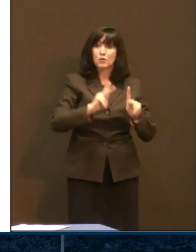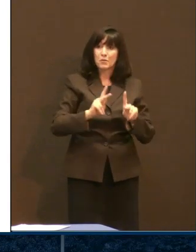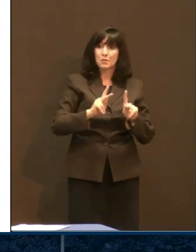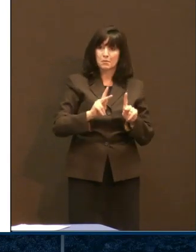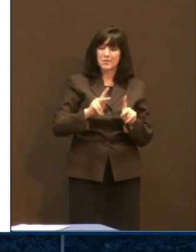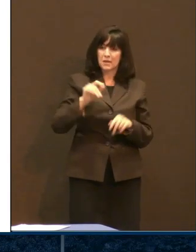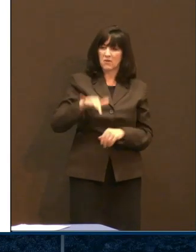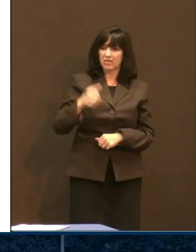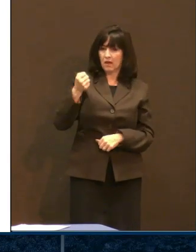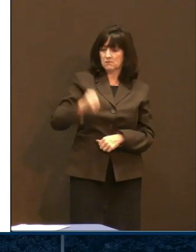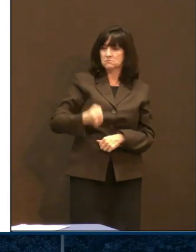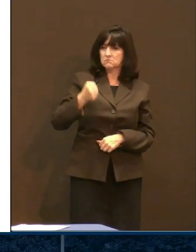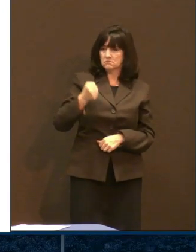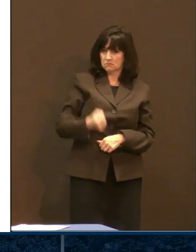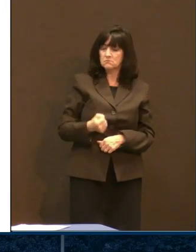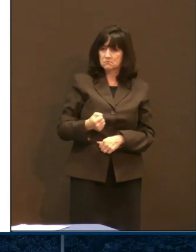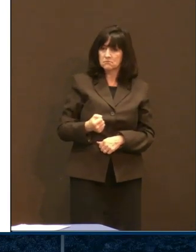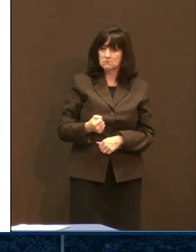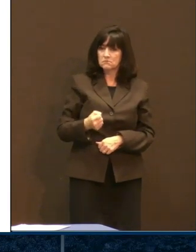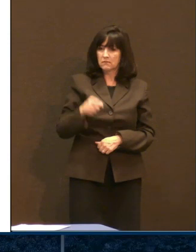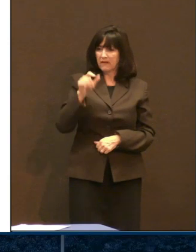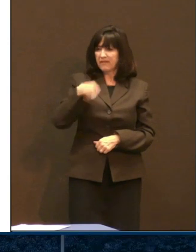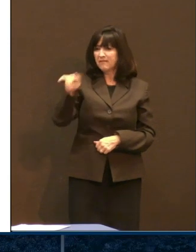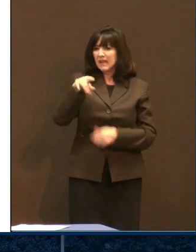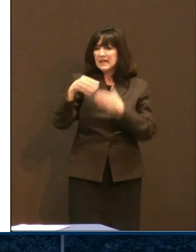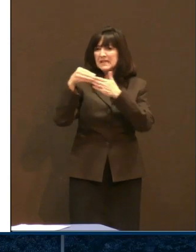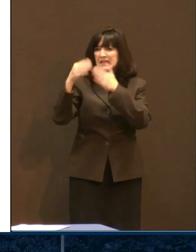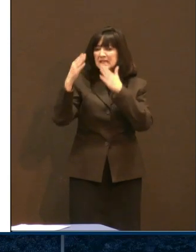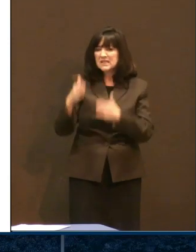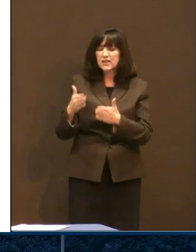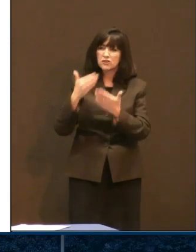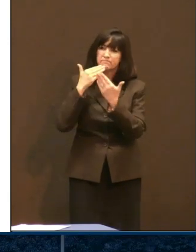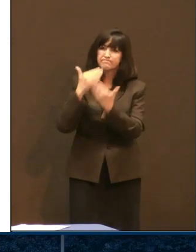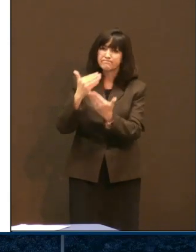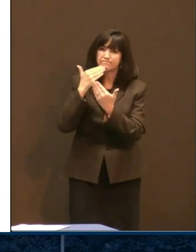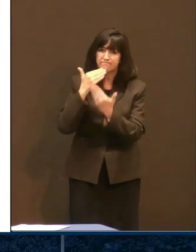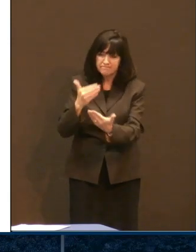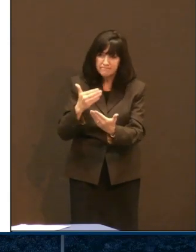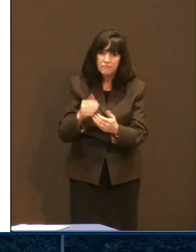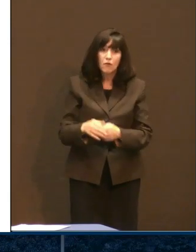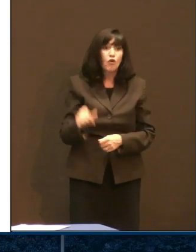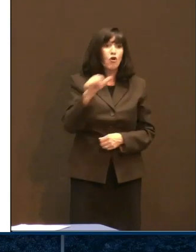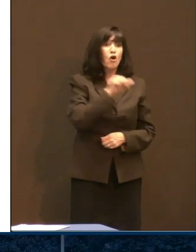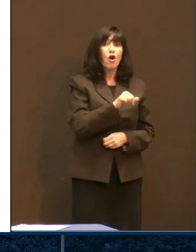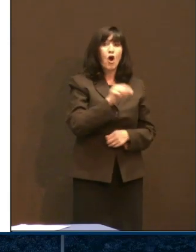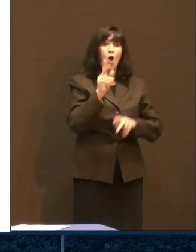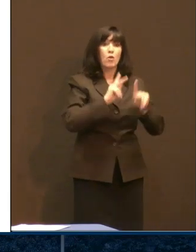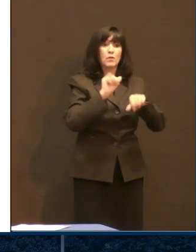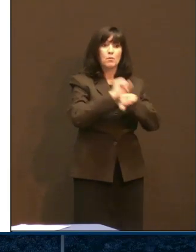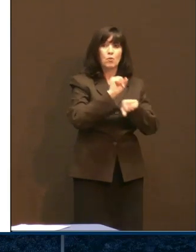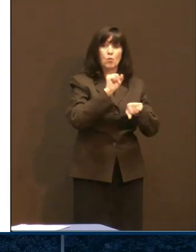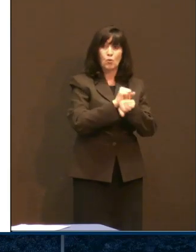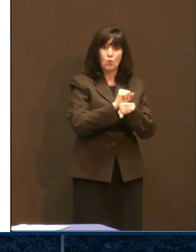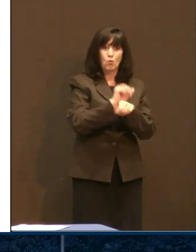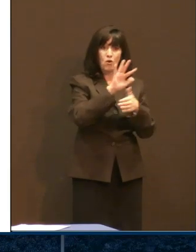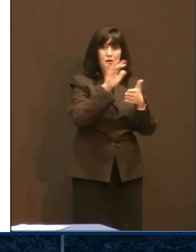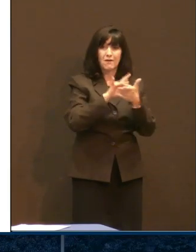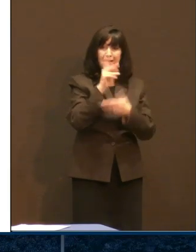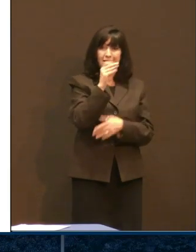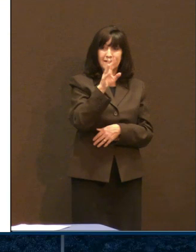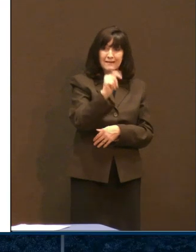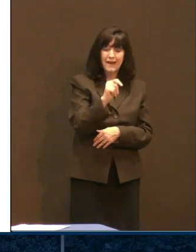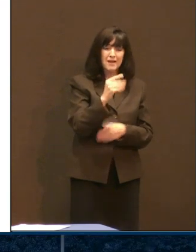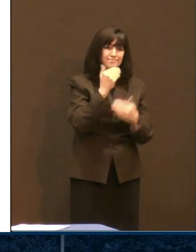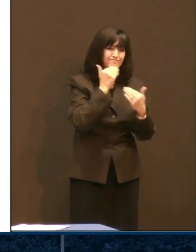in particular, but up here in Wilmington and now Newcastle County as well, and Kent is really important. And then I